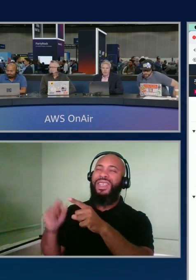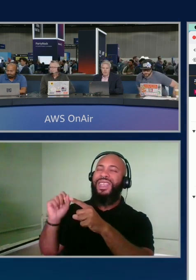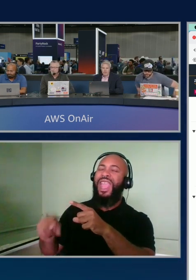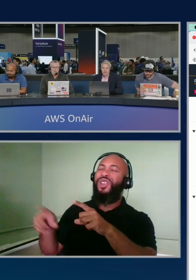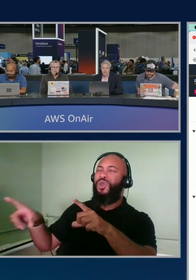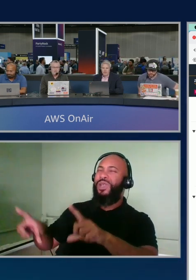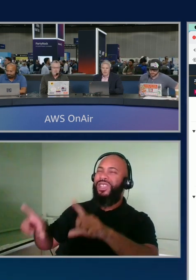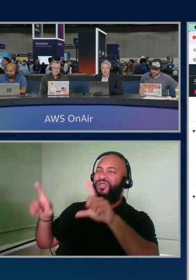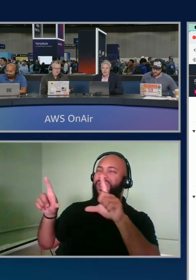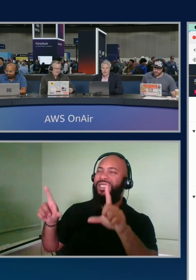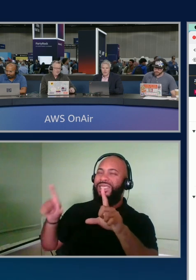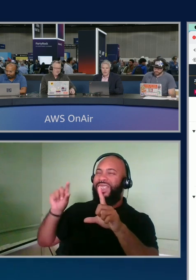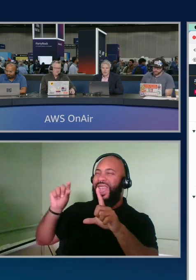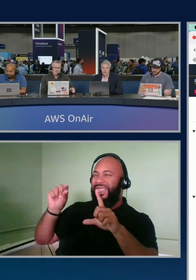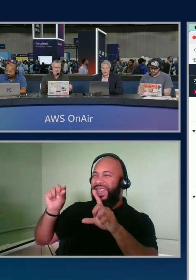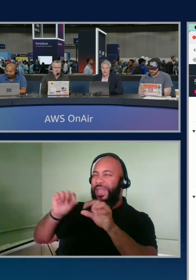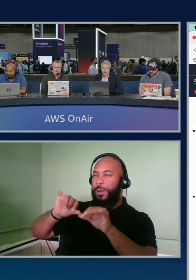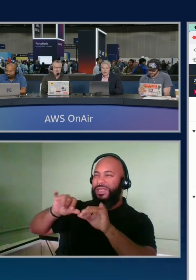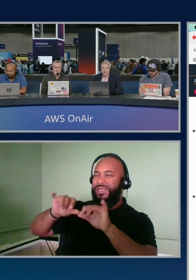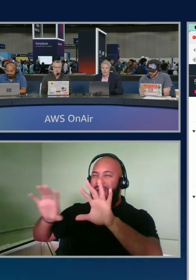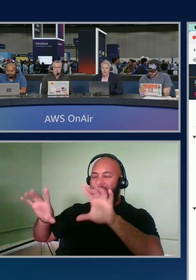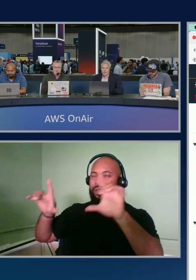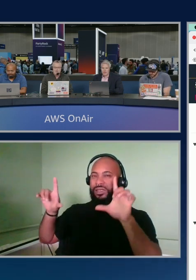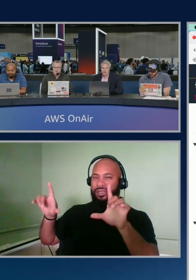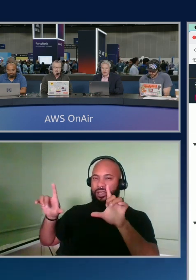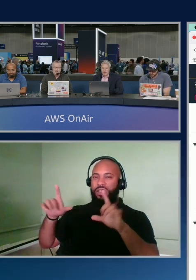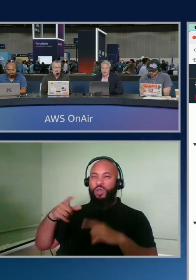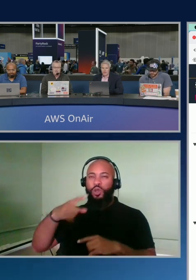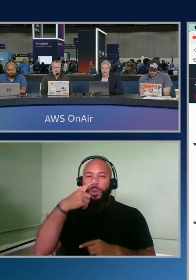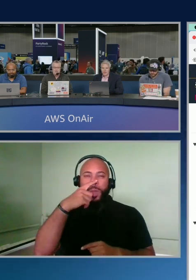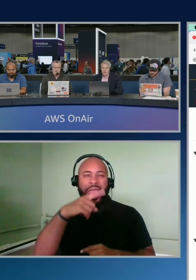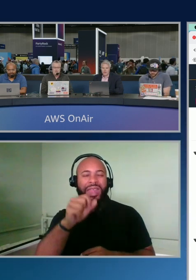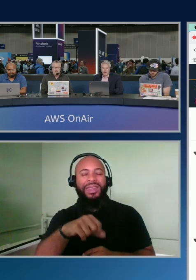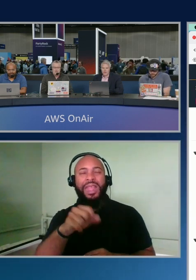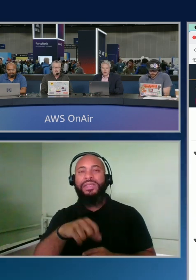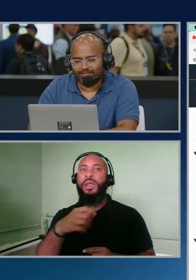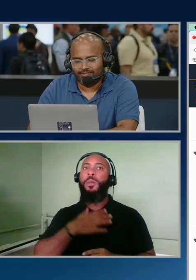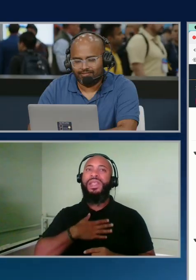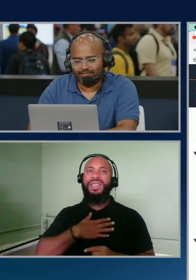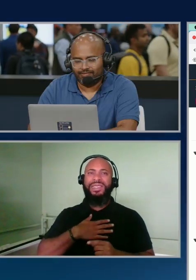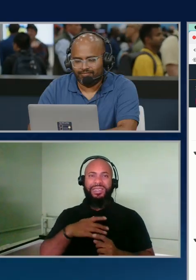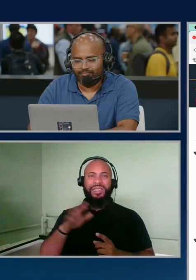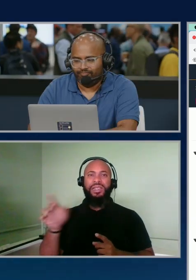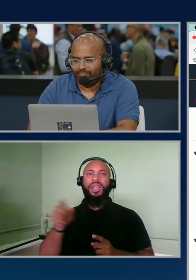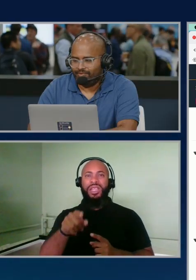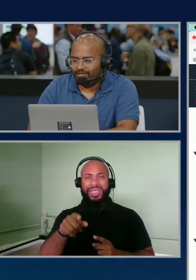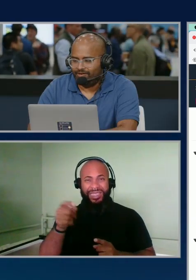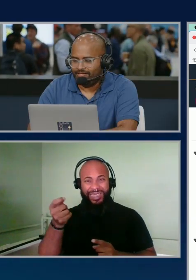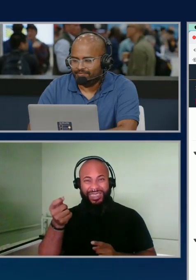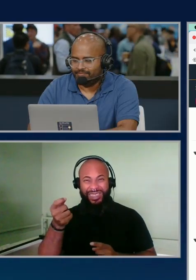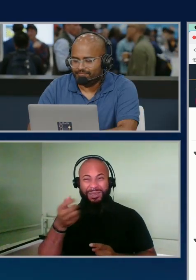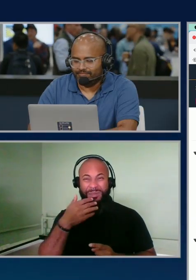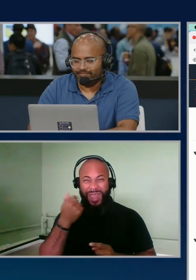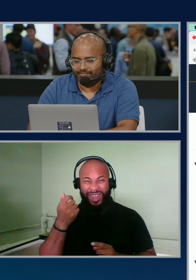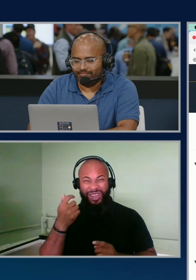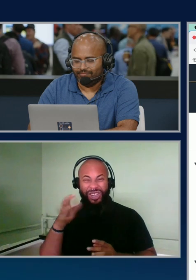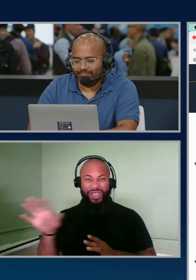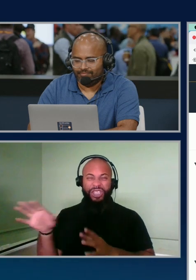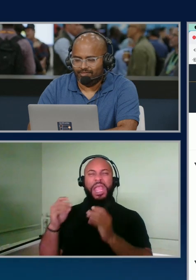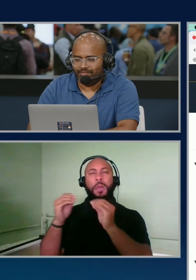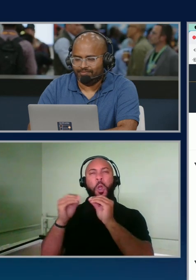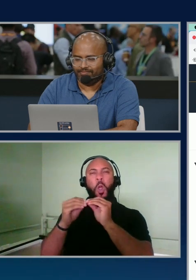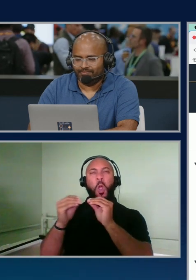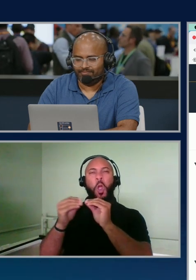bit there? Control plus setup. Yes, please. Is this better? Yep. Go a little bit more. Yeah, okay.